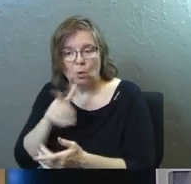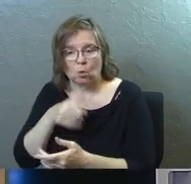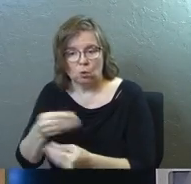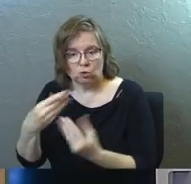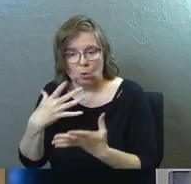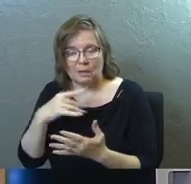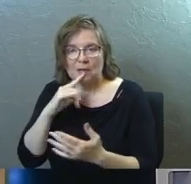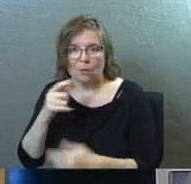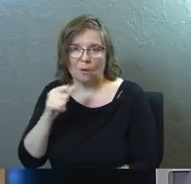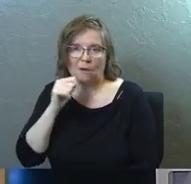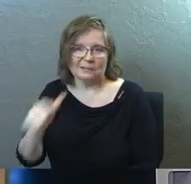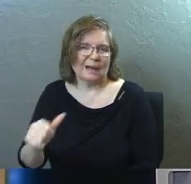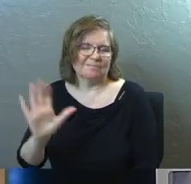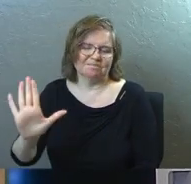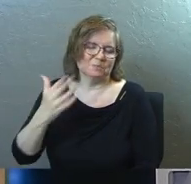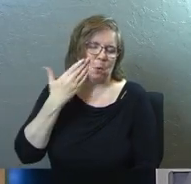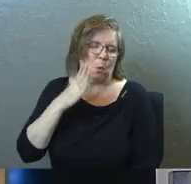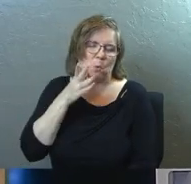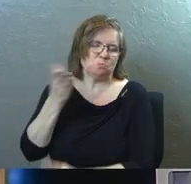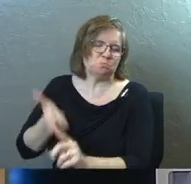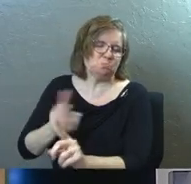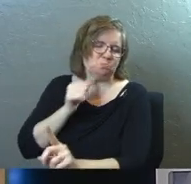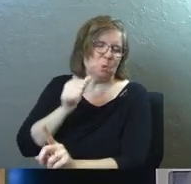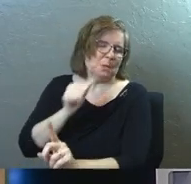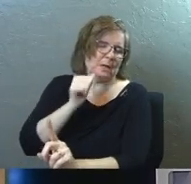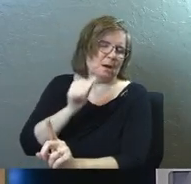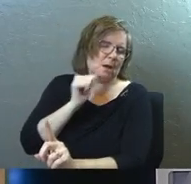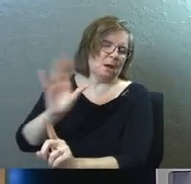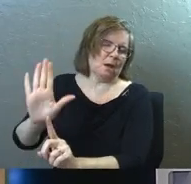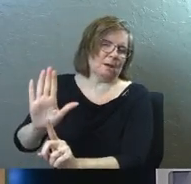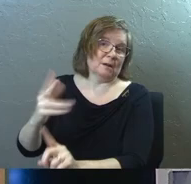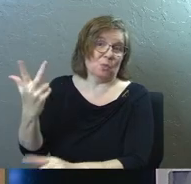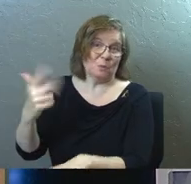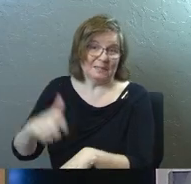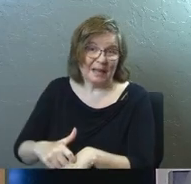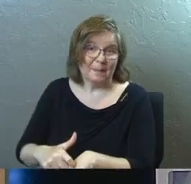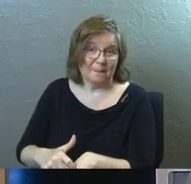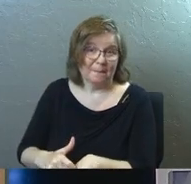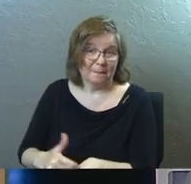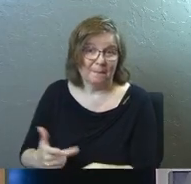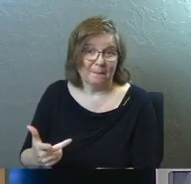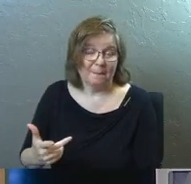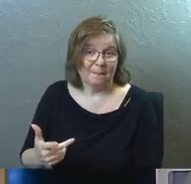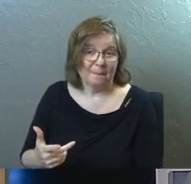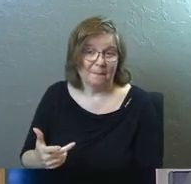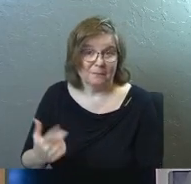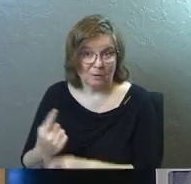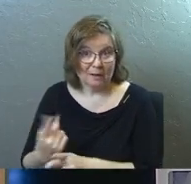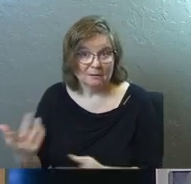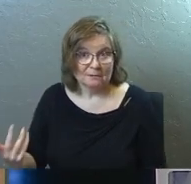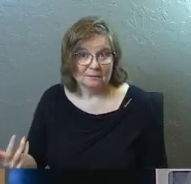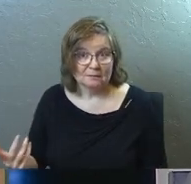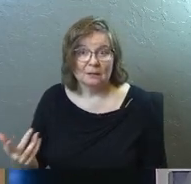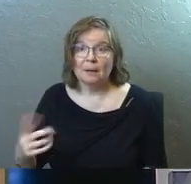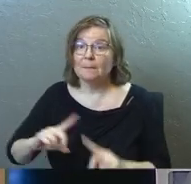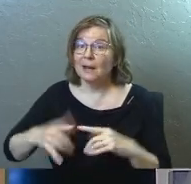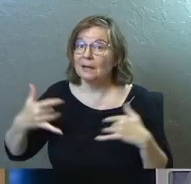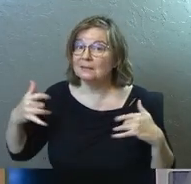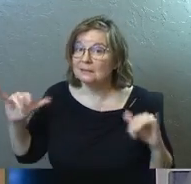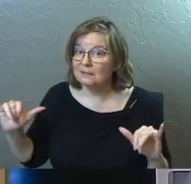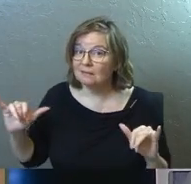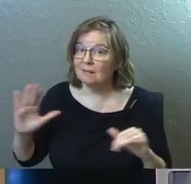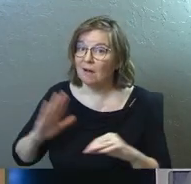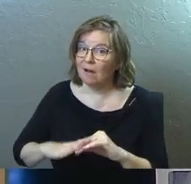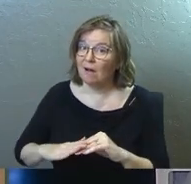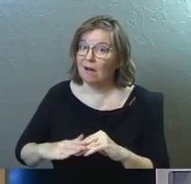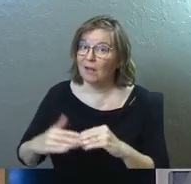was told that he would deny Jesus three times, said, "No, I won't," and then denied Jesus three times, right? And yet,